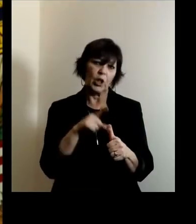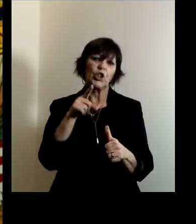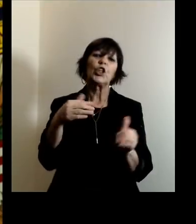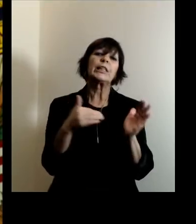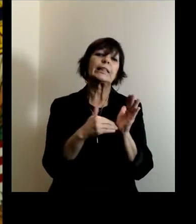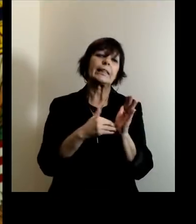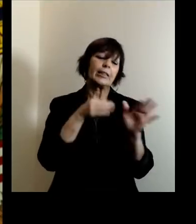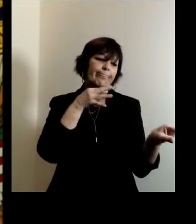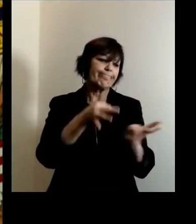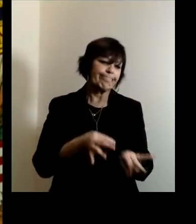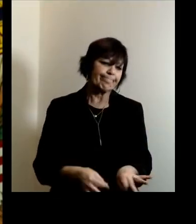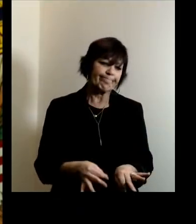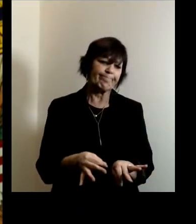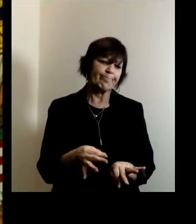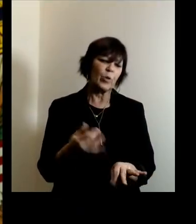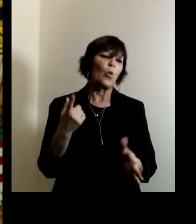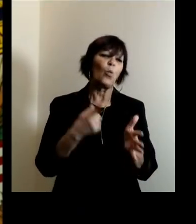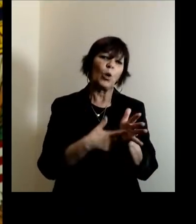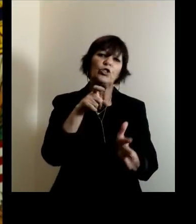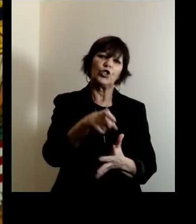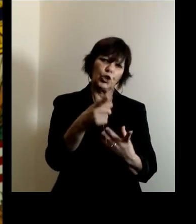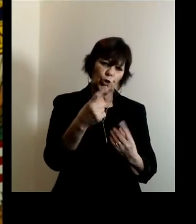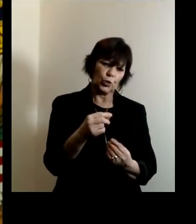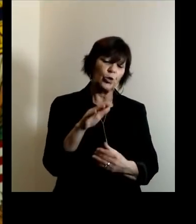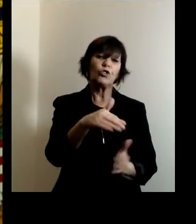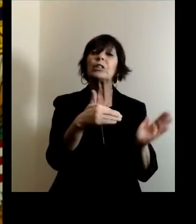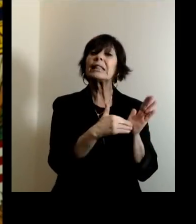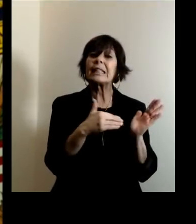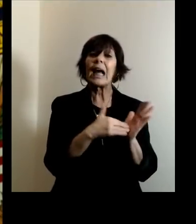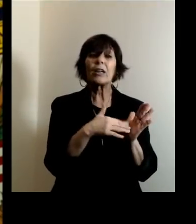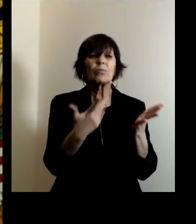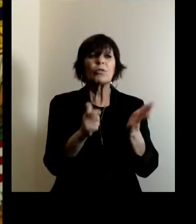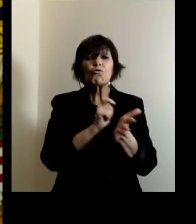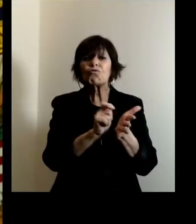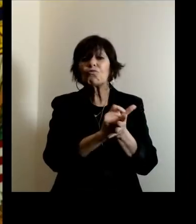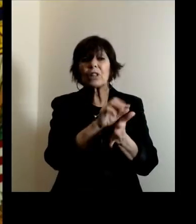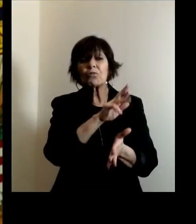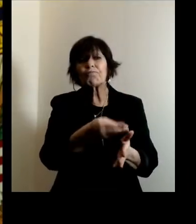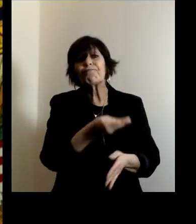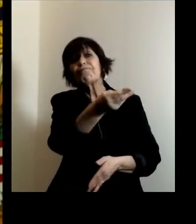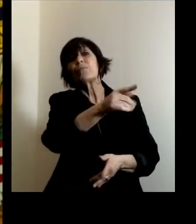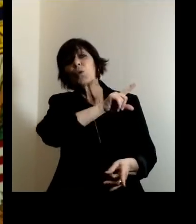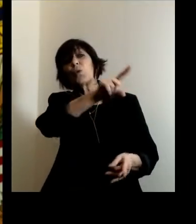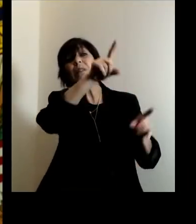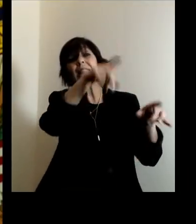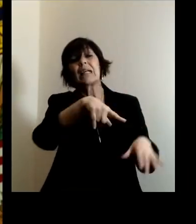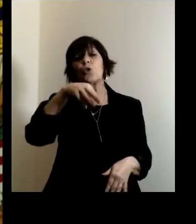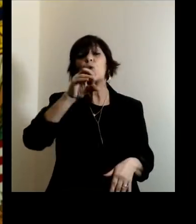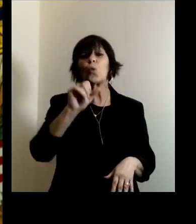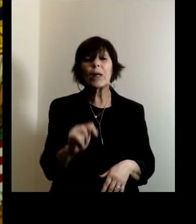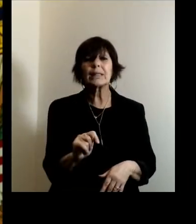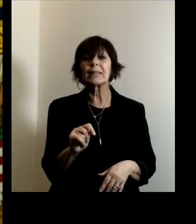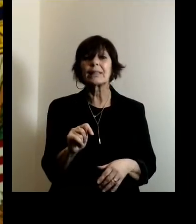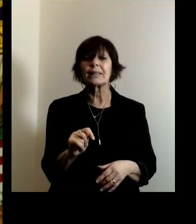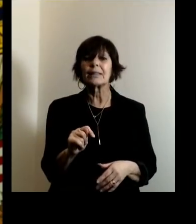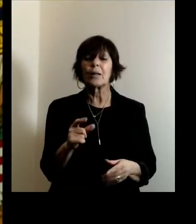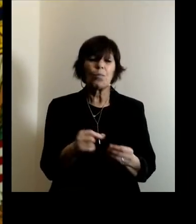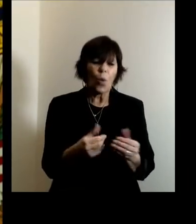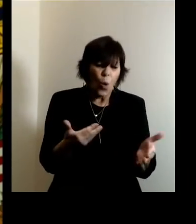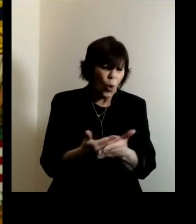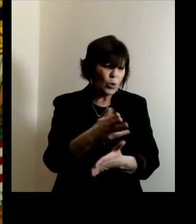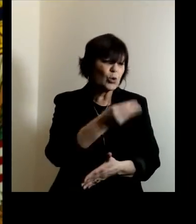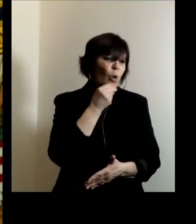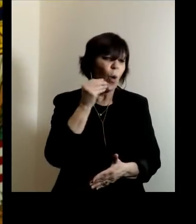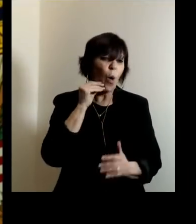to you about the necessary steps you should take, and your doctor might be able to write a prescription to you to get a test at a lab that could be closer to your house